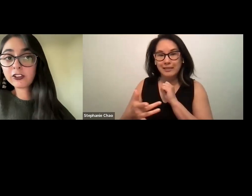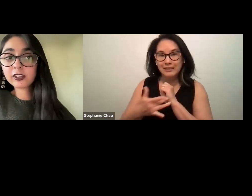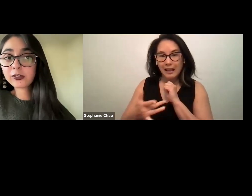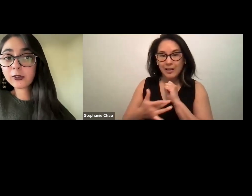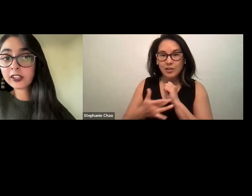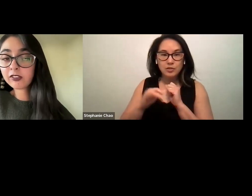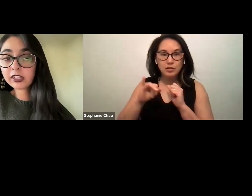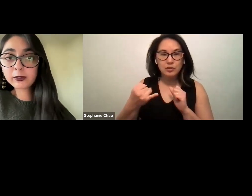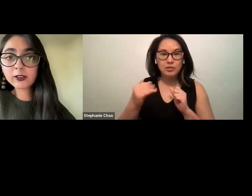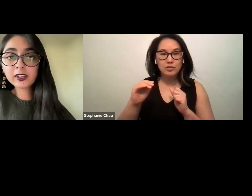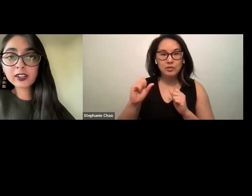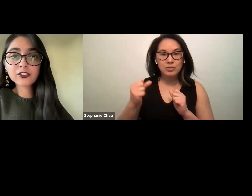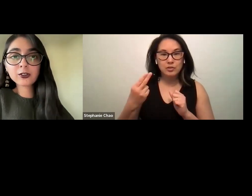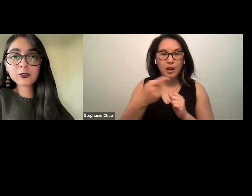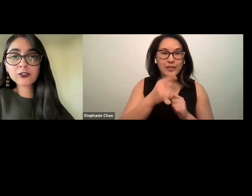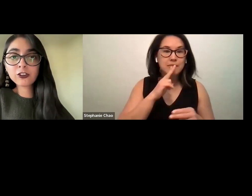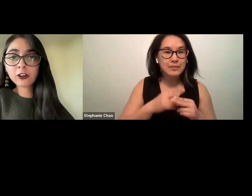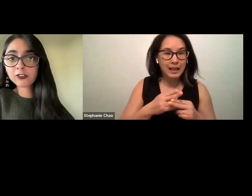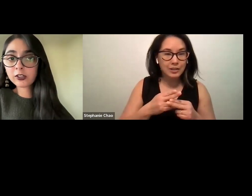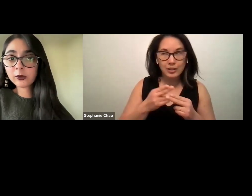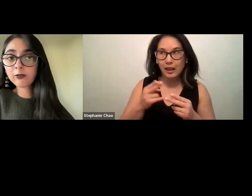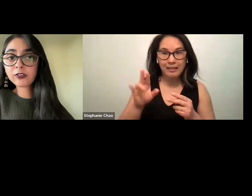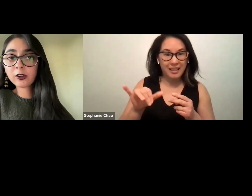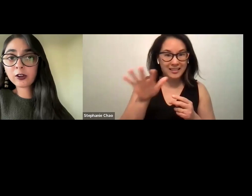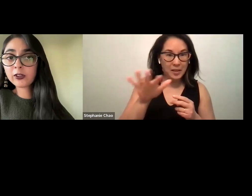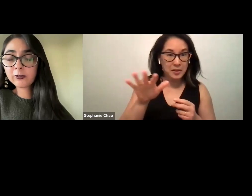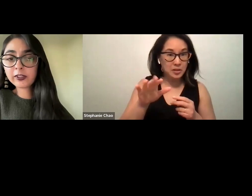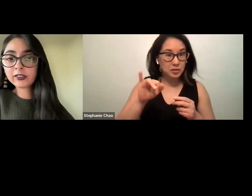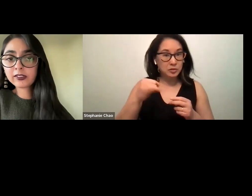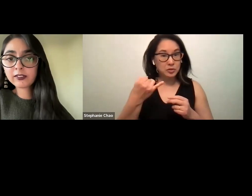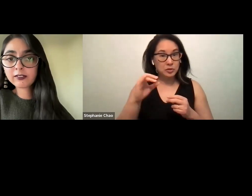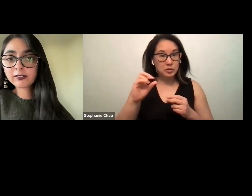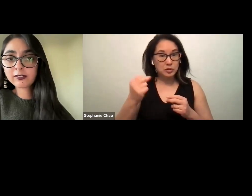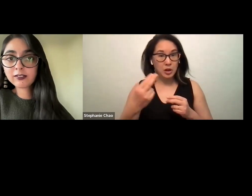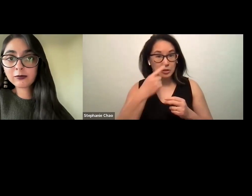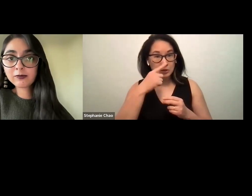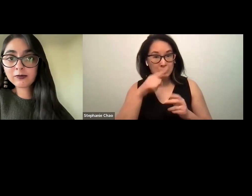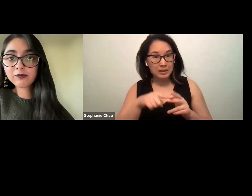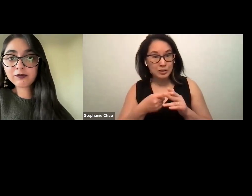Josh mentioned is already available. So Josh, is it okay if we start with you for this?